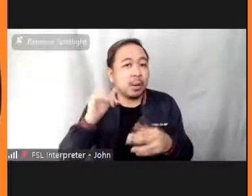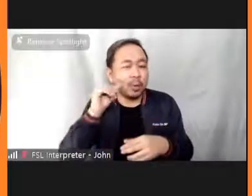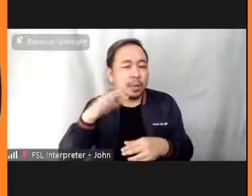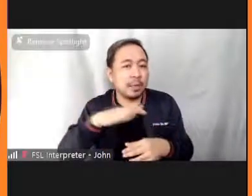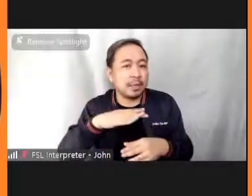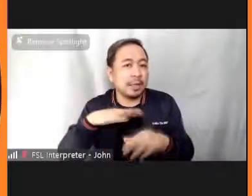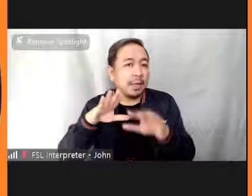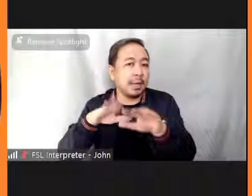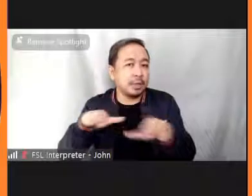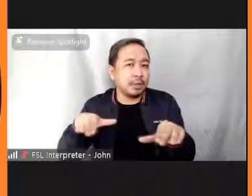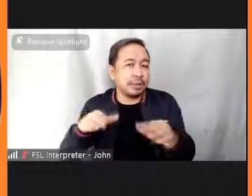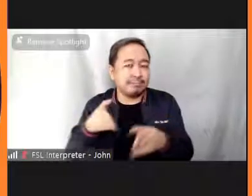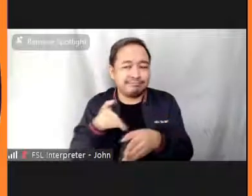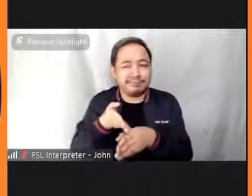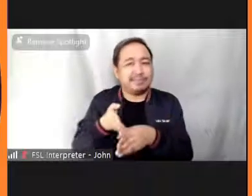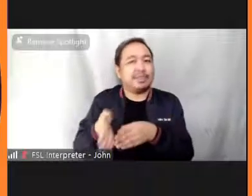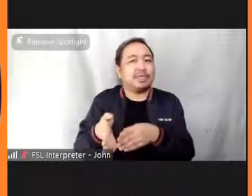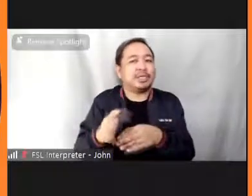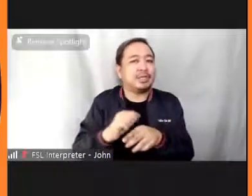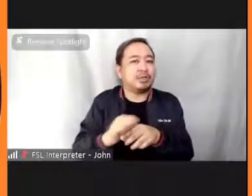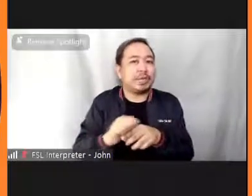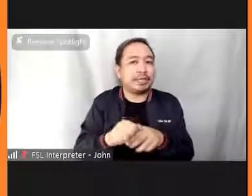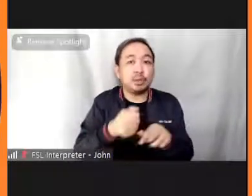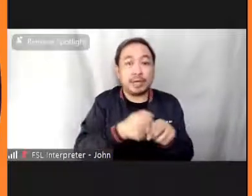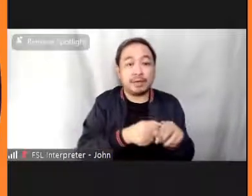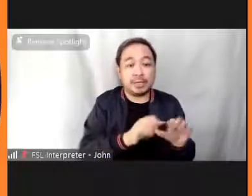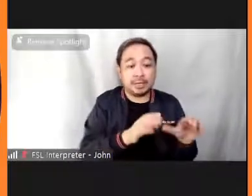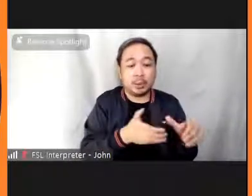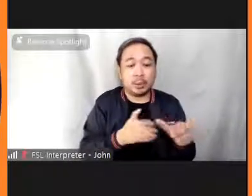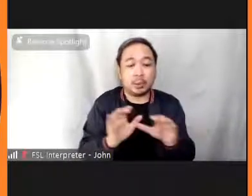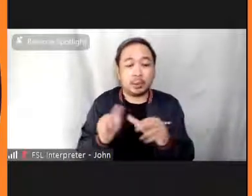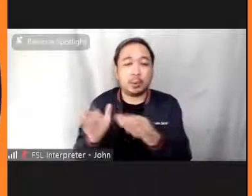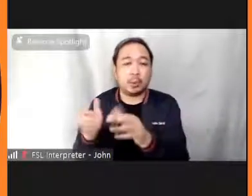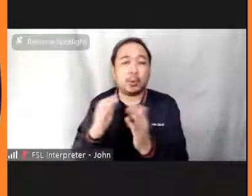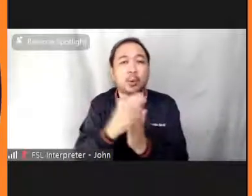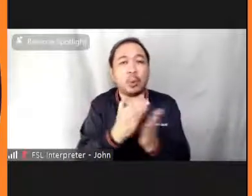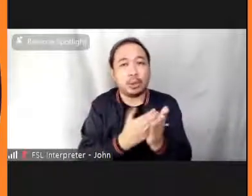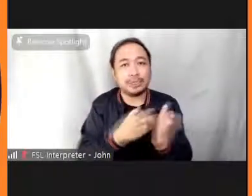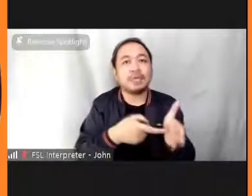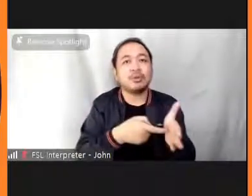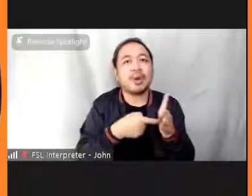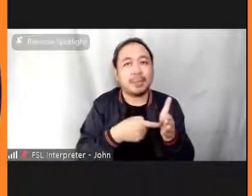specialty training, with each course serving as a requirement for the next